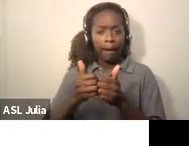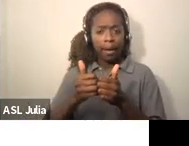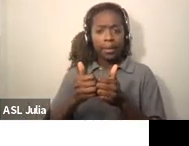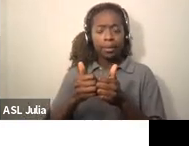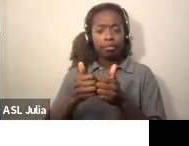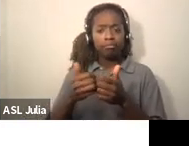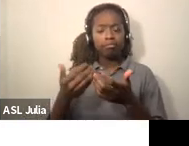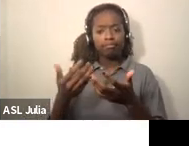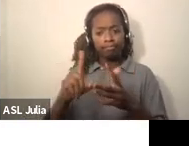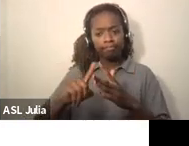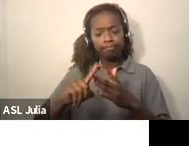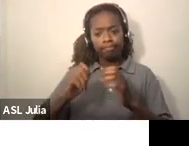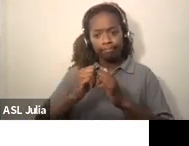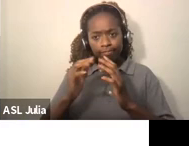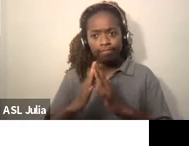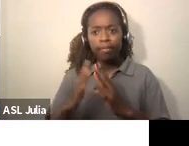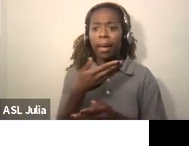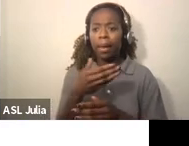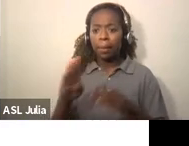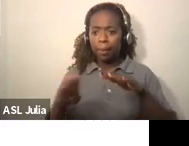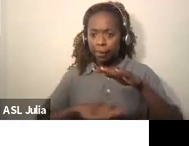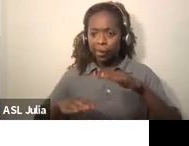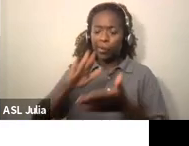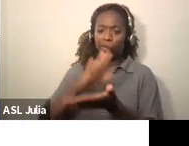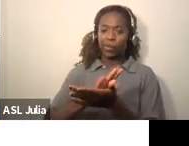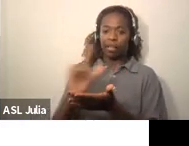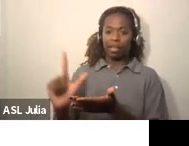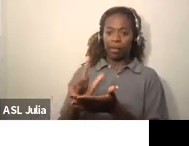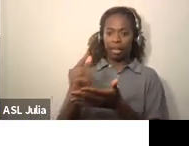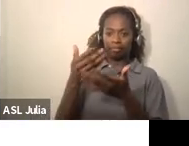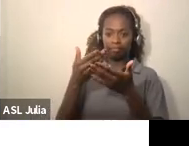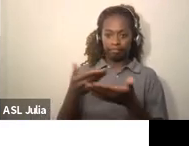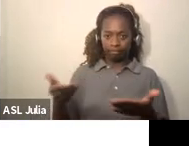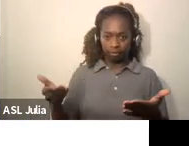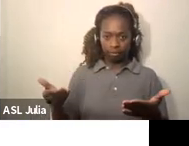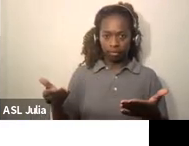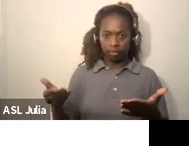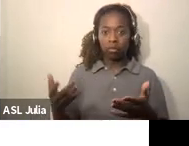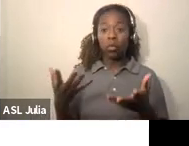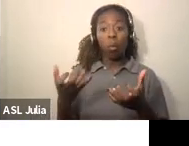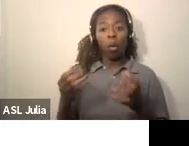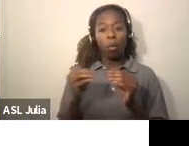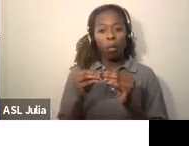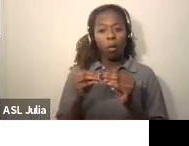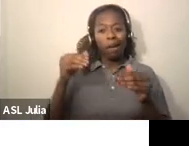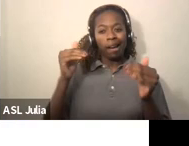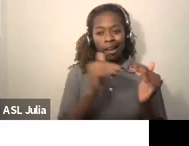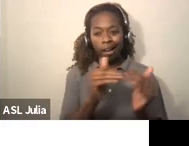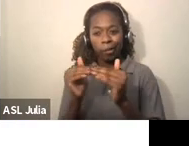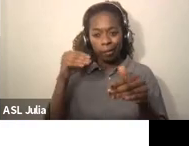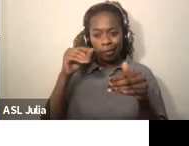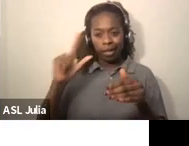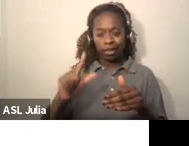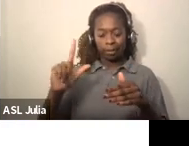basic school library program elements equitable library access across the district and within